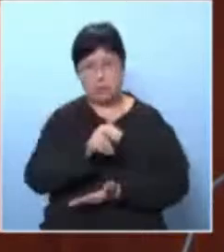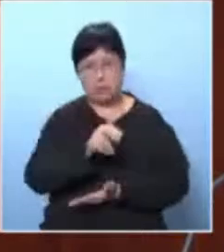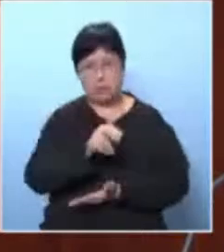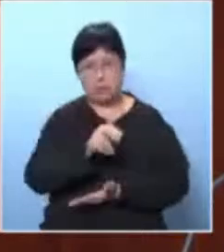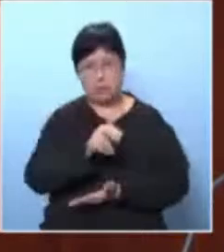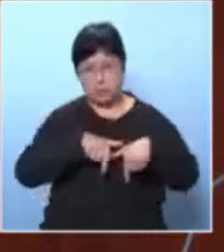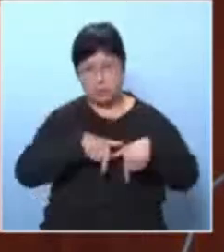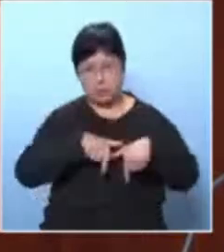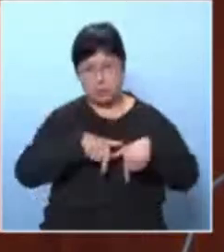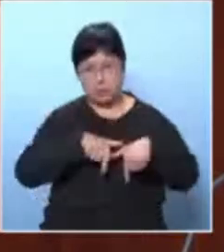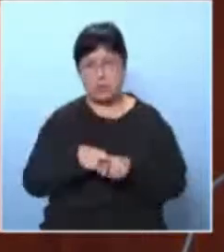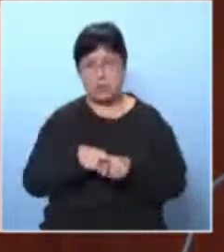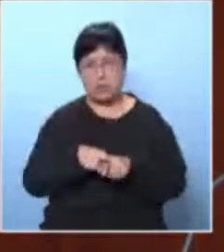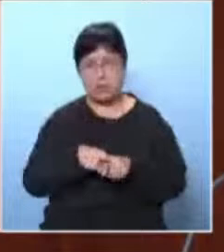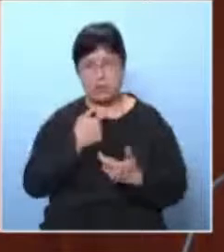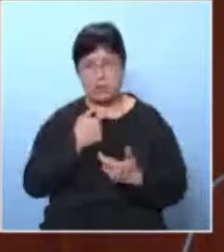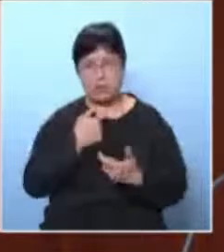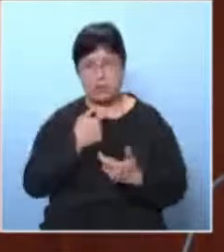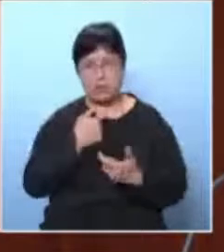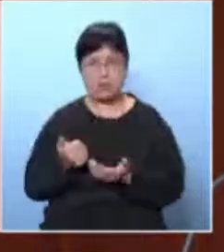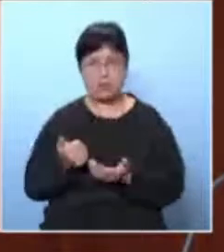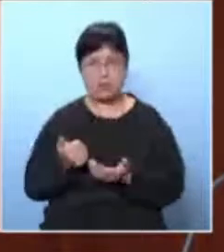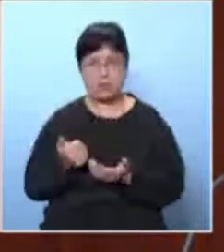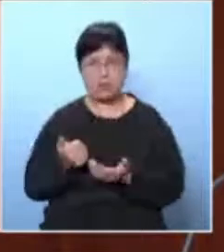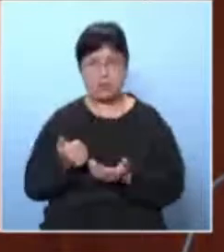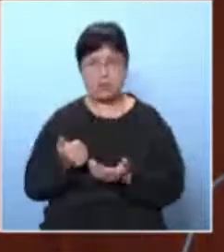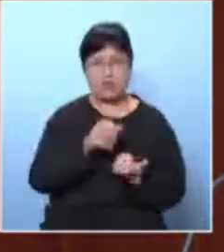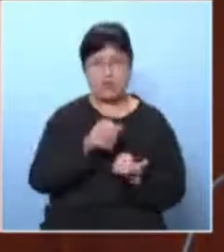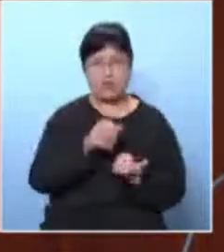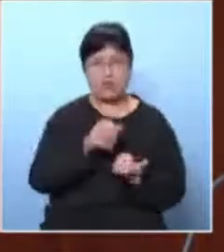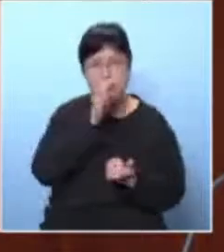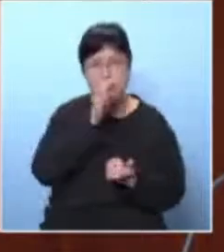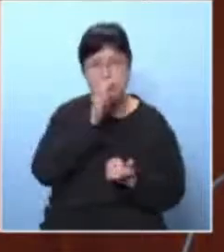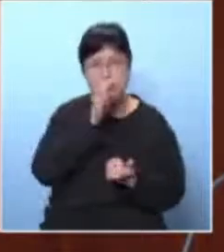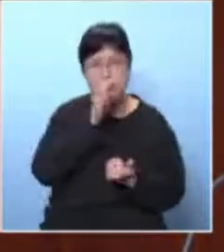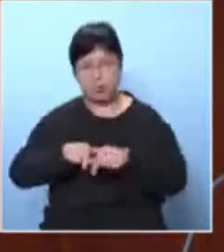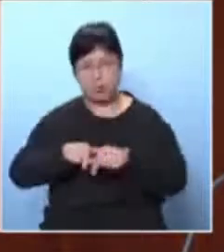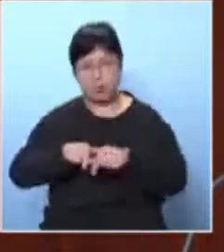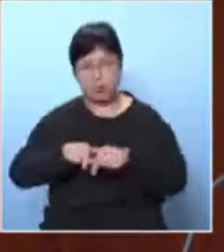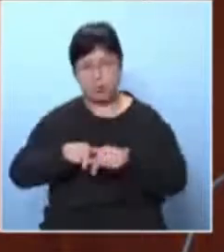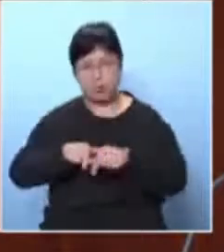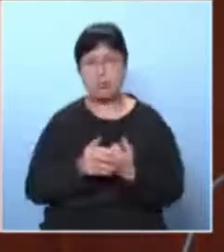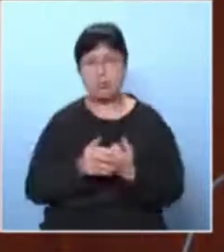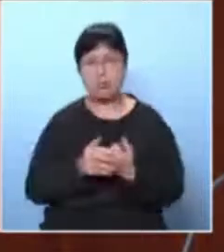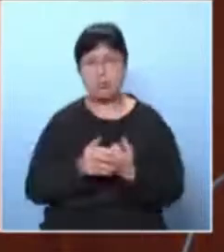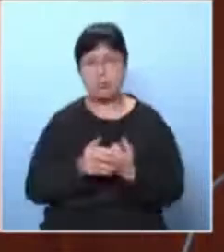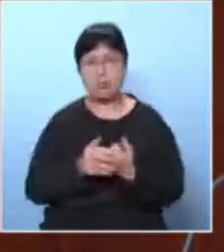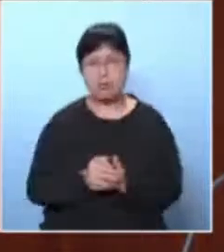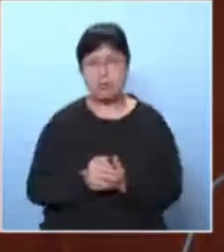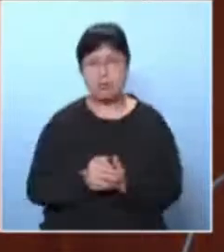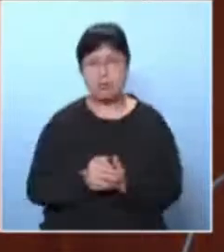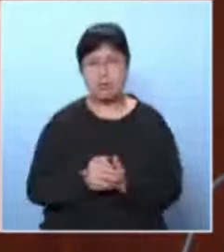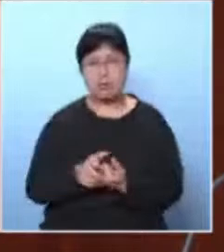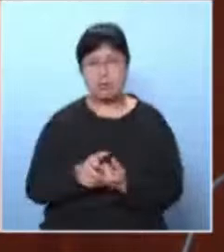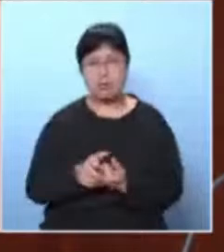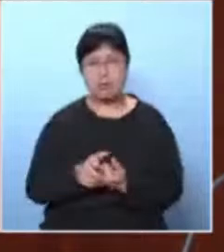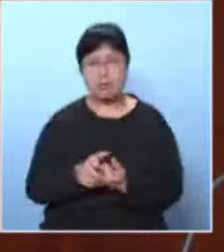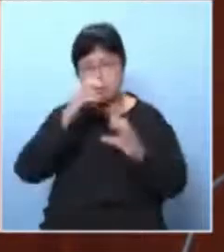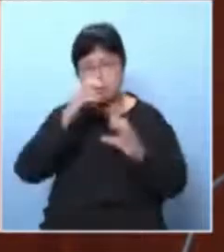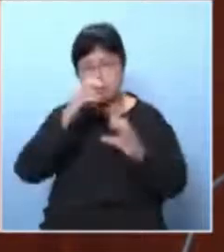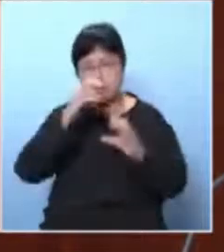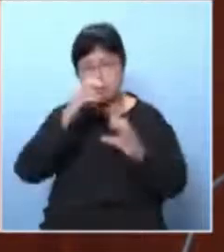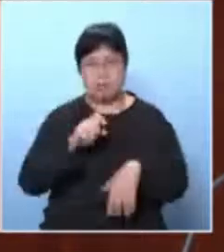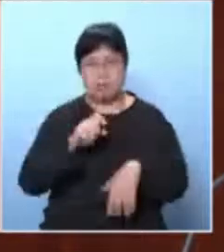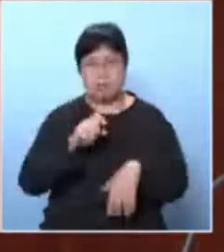The Social Welfare Department, or the SWD, will also provide information and assistance to